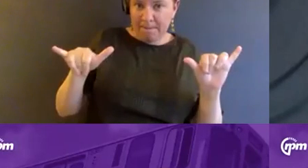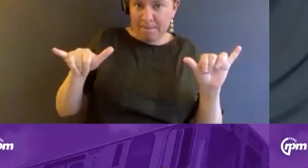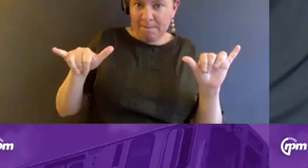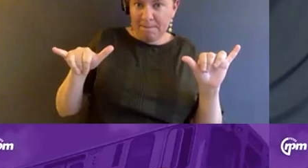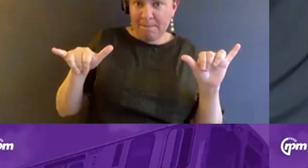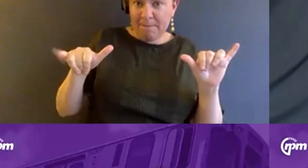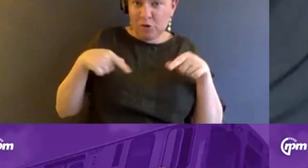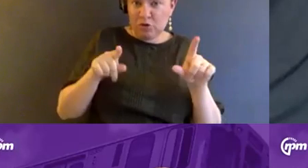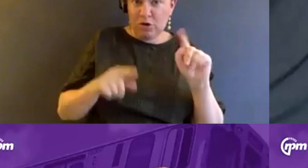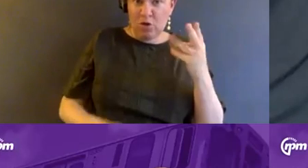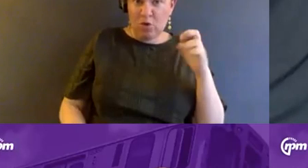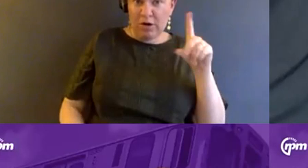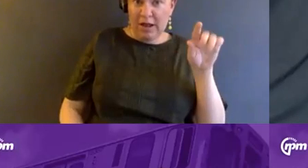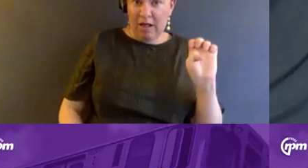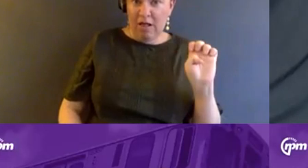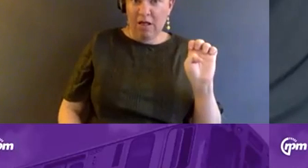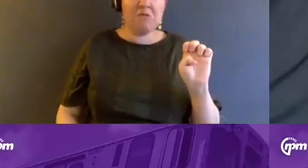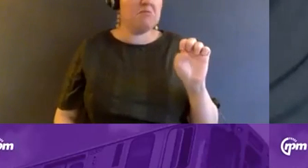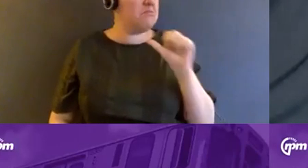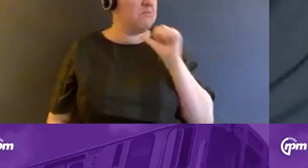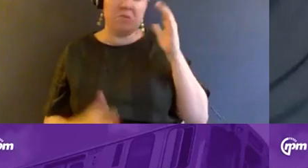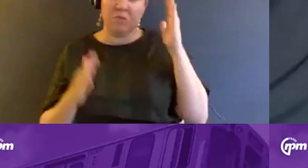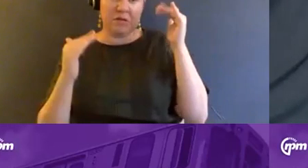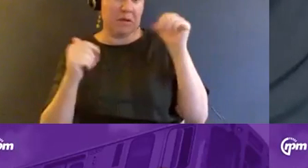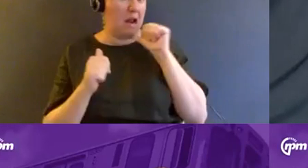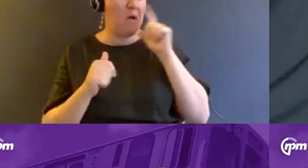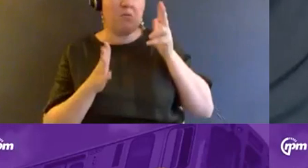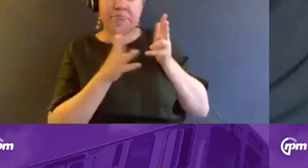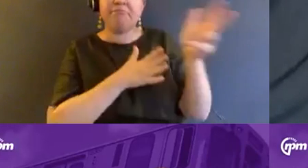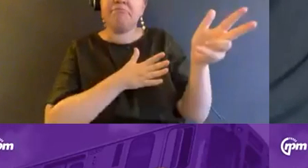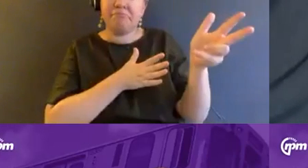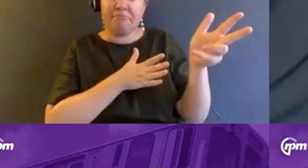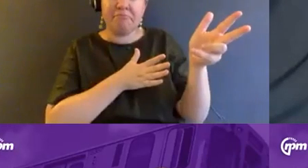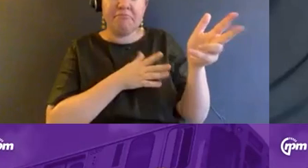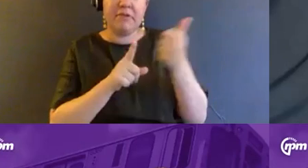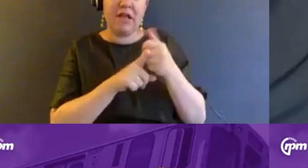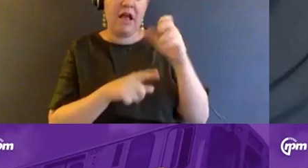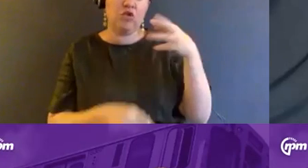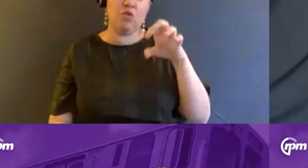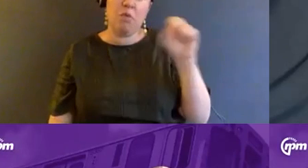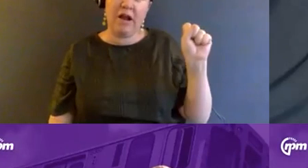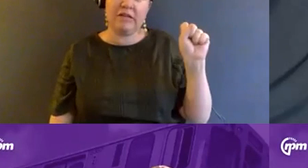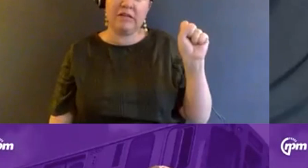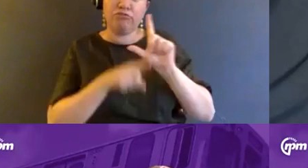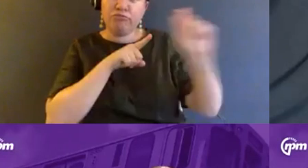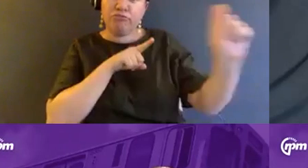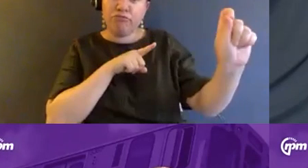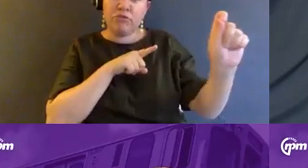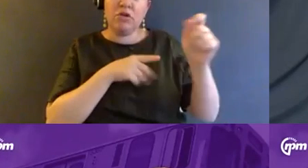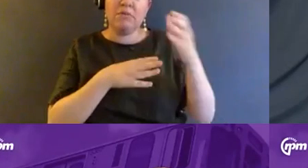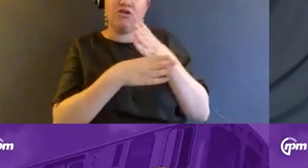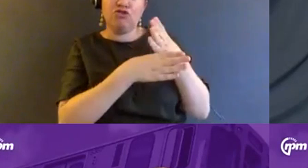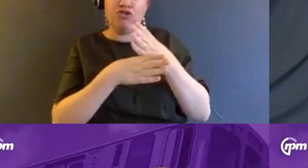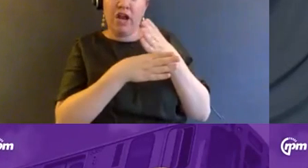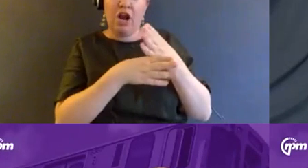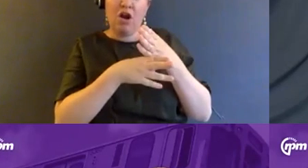It's not expected that it will be stopping at red line stations. It will continue to run as an express service. It will just be sharing the tracks, and so it may still